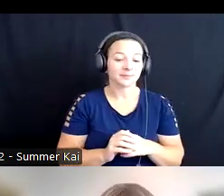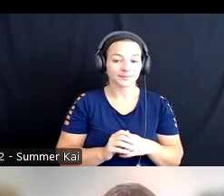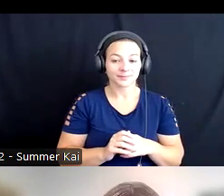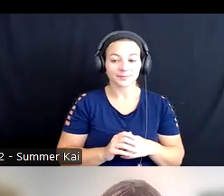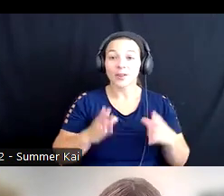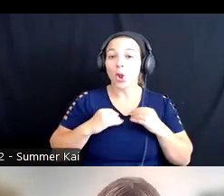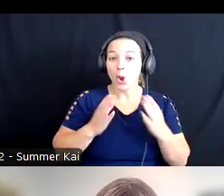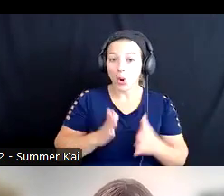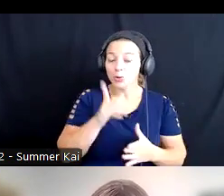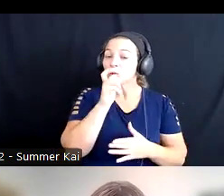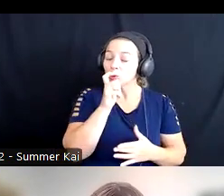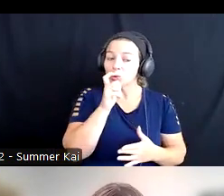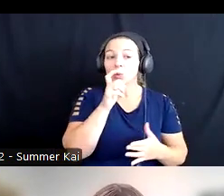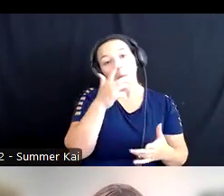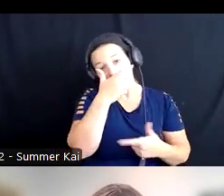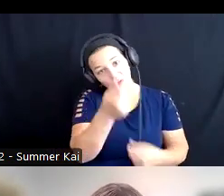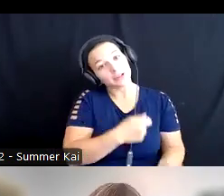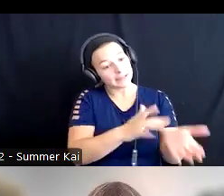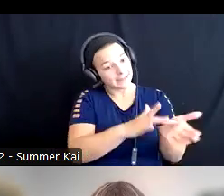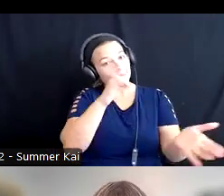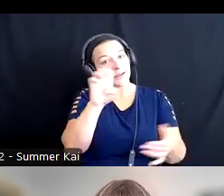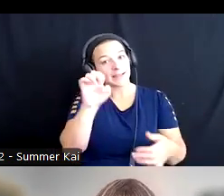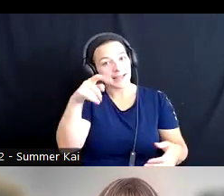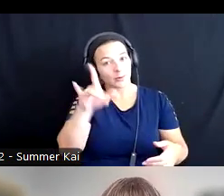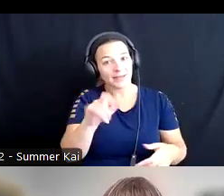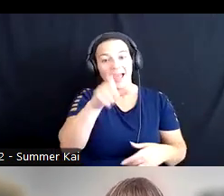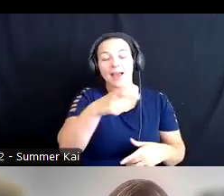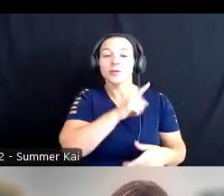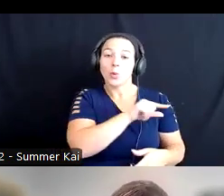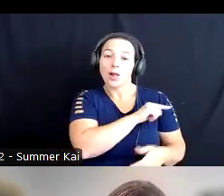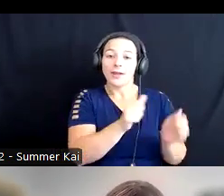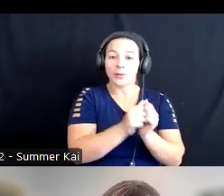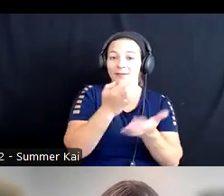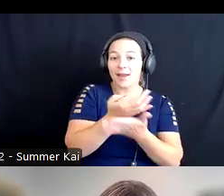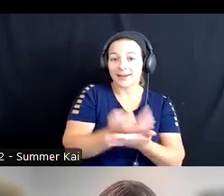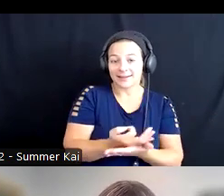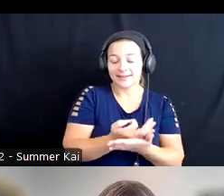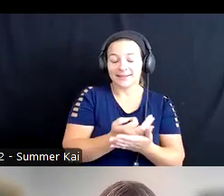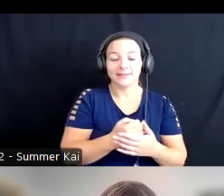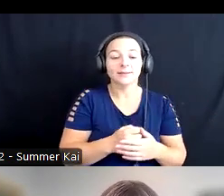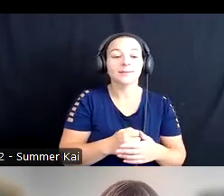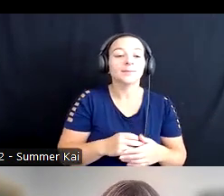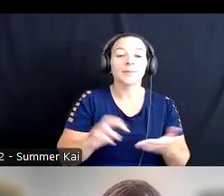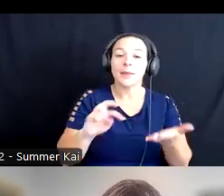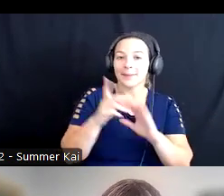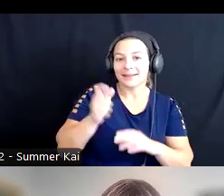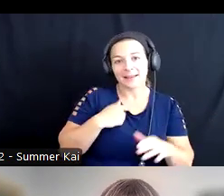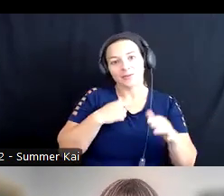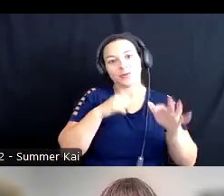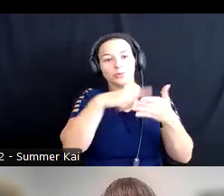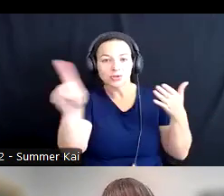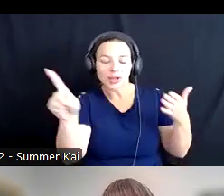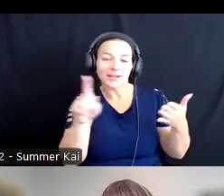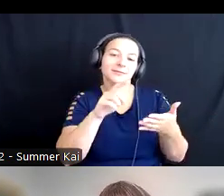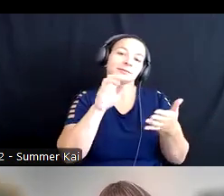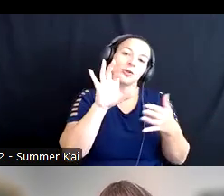Owners who do seek to tap equity to qualify, they must qualify for the financing. So we still have to get through a credit score, debt to income